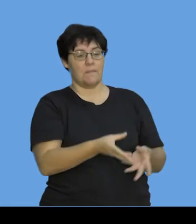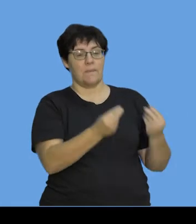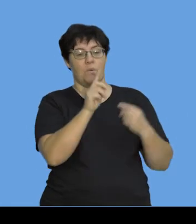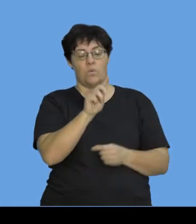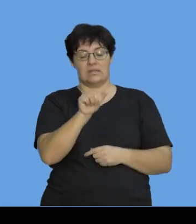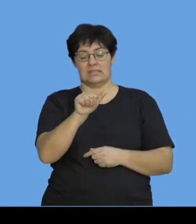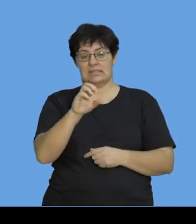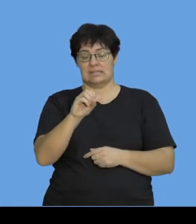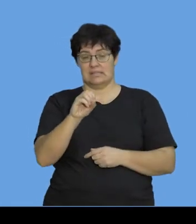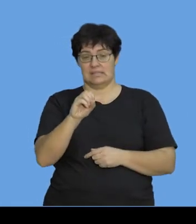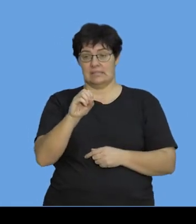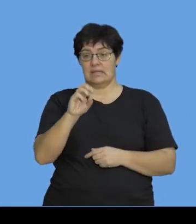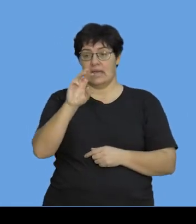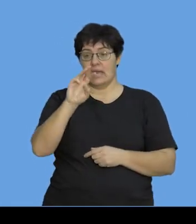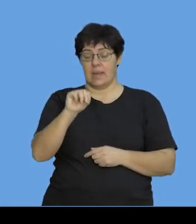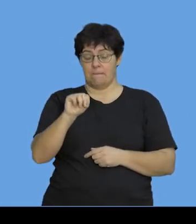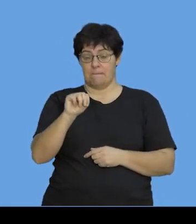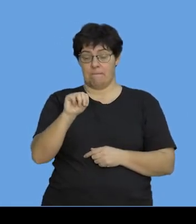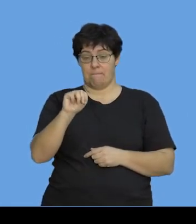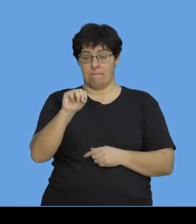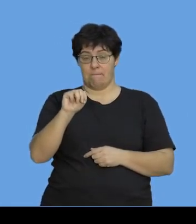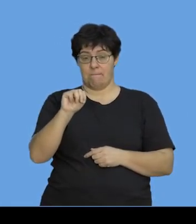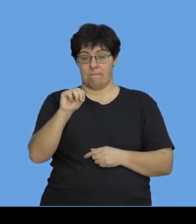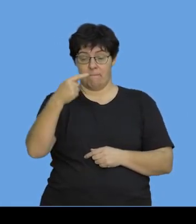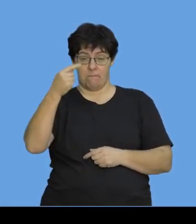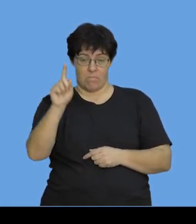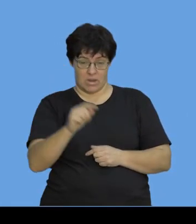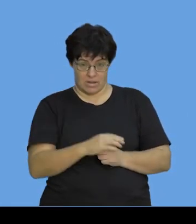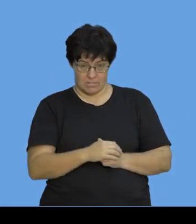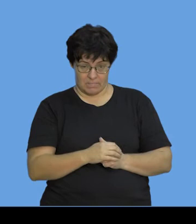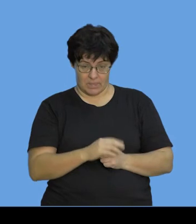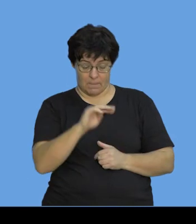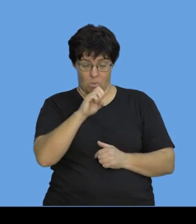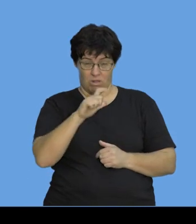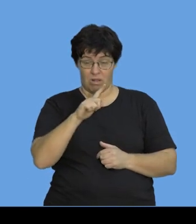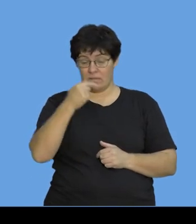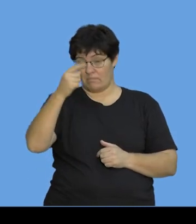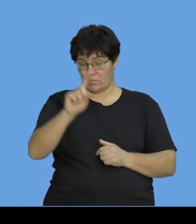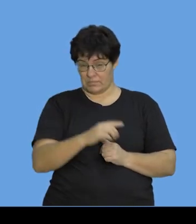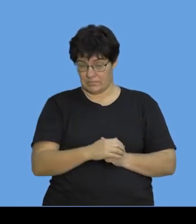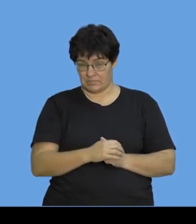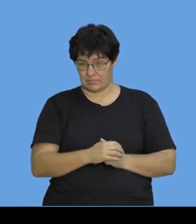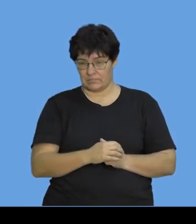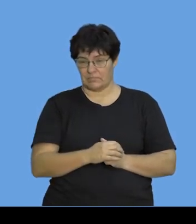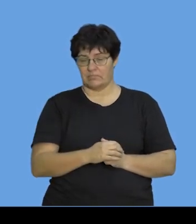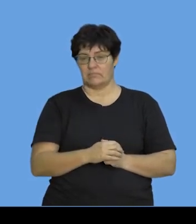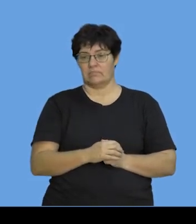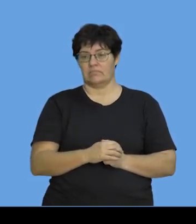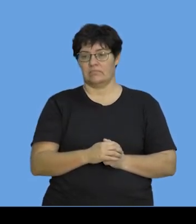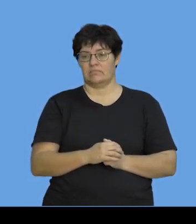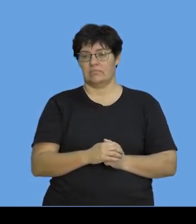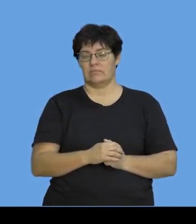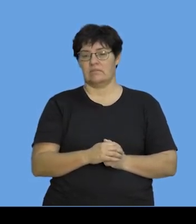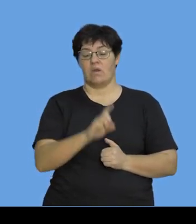per mole, okay? So if we go to our calculator, just to check the calculation there, we'll